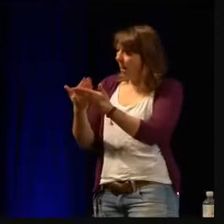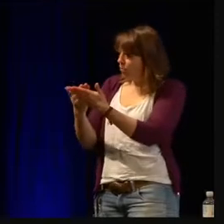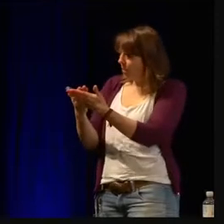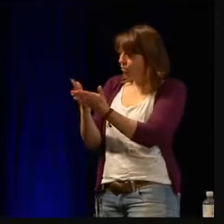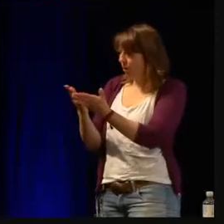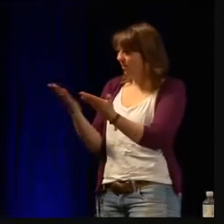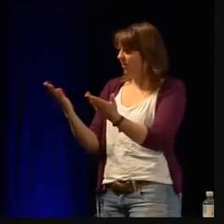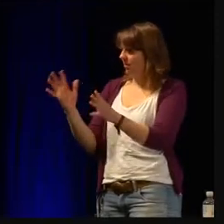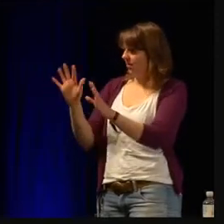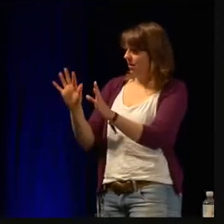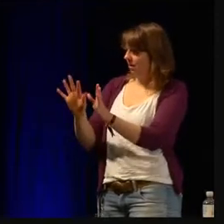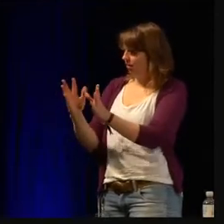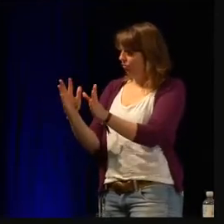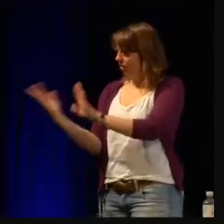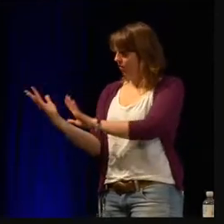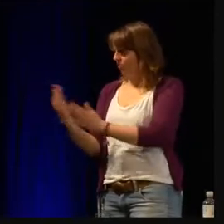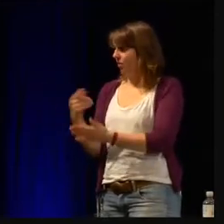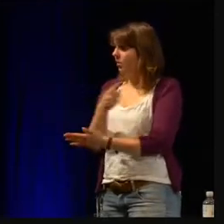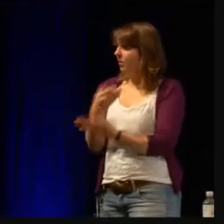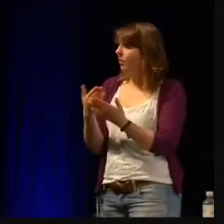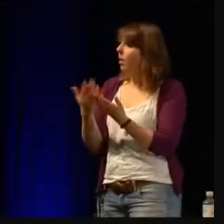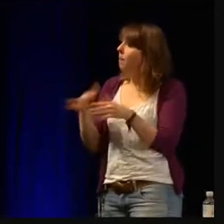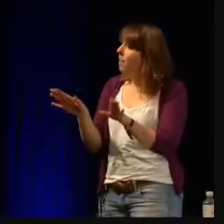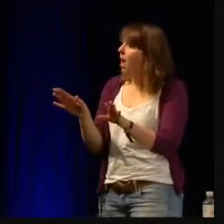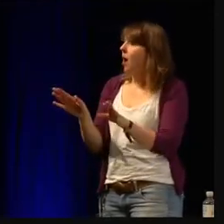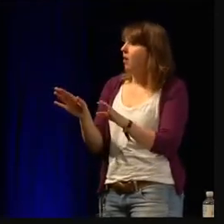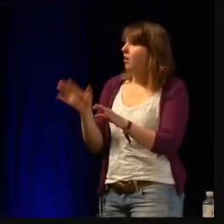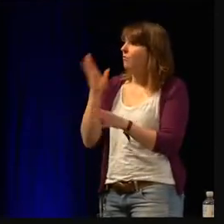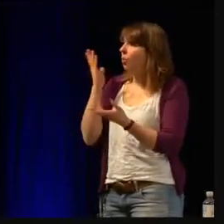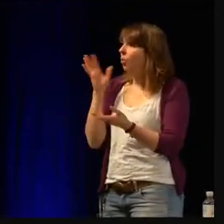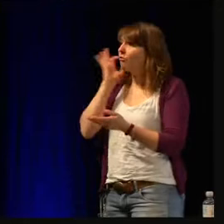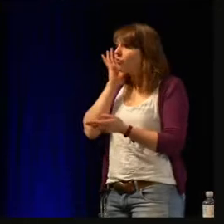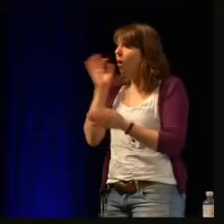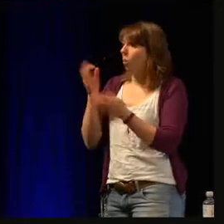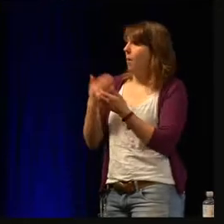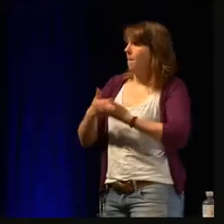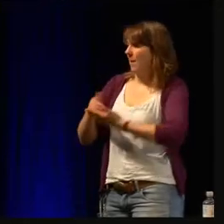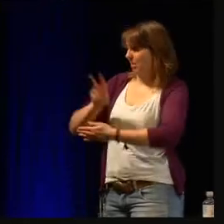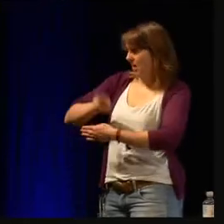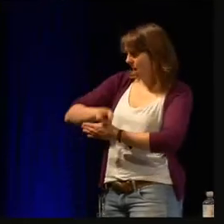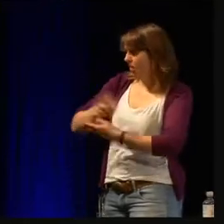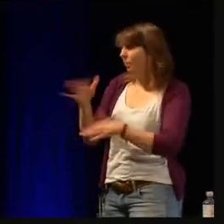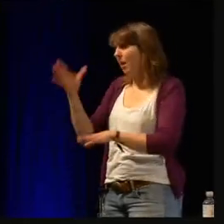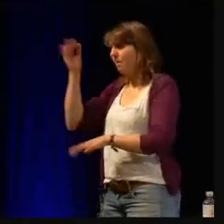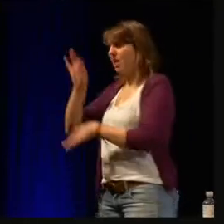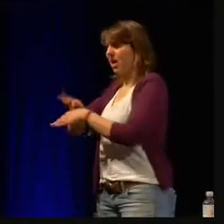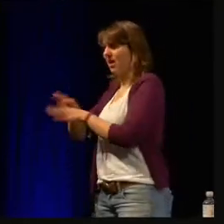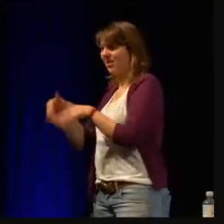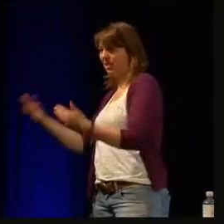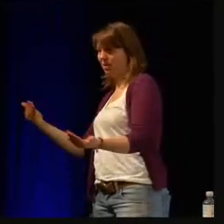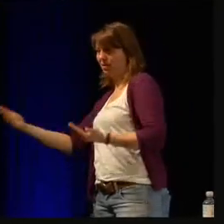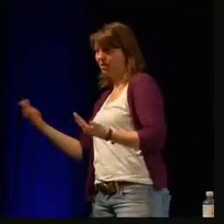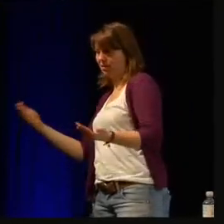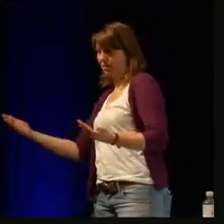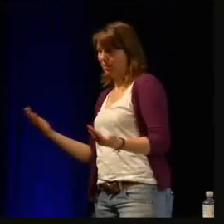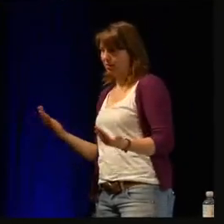So the doctor was suddenly male and the babysitter was female.